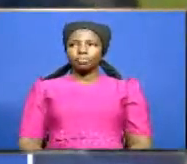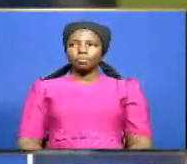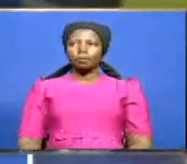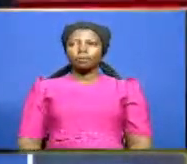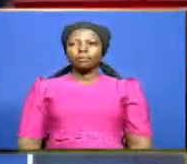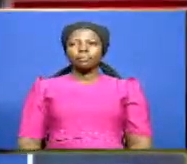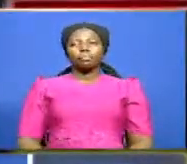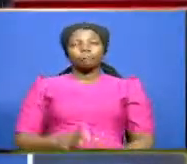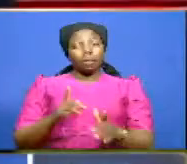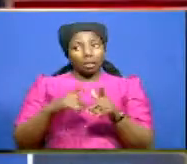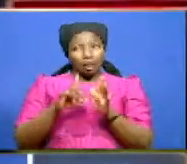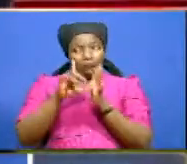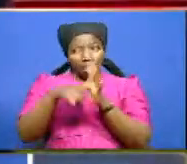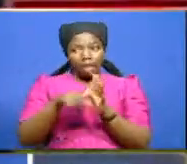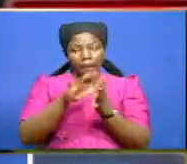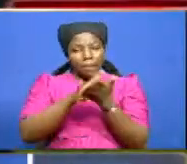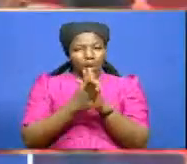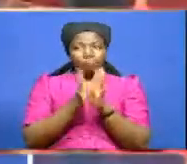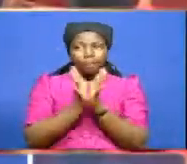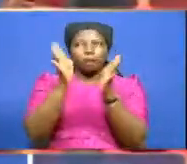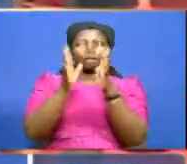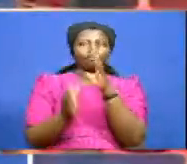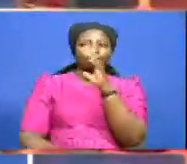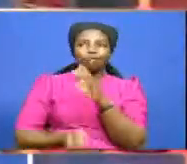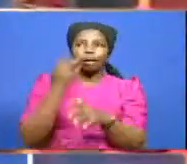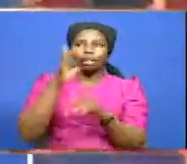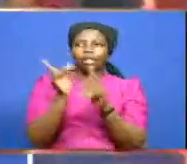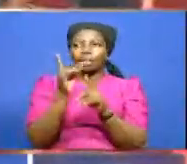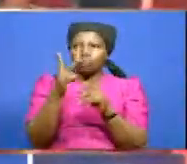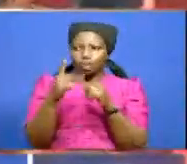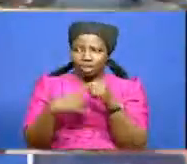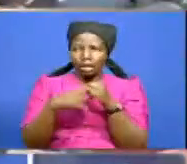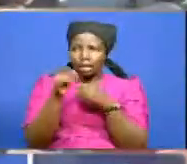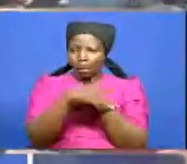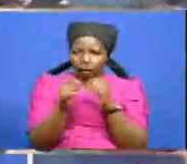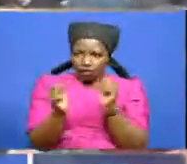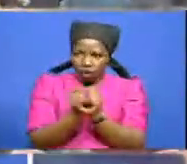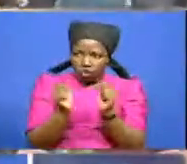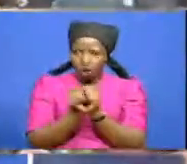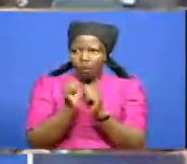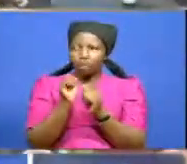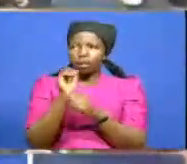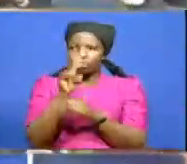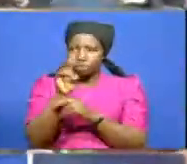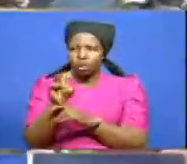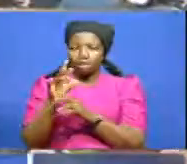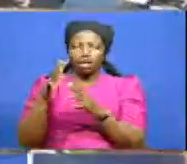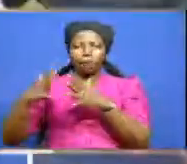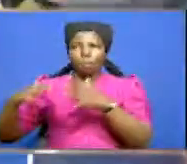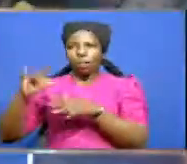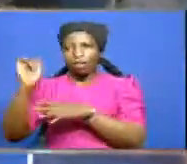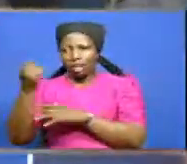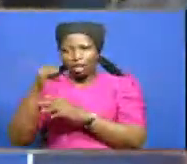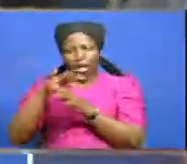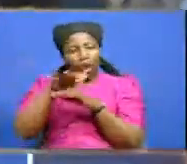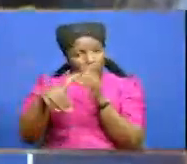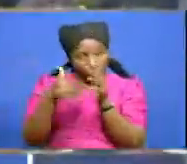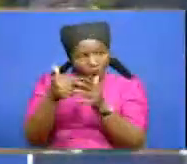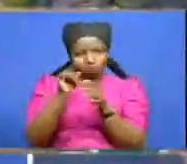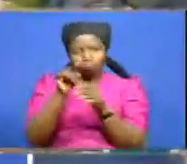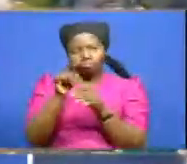It will then be publicly unveiled on the 26th of October 2020 at the Bomas of Kenya, albeit with